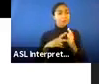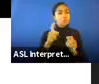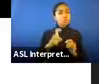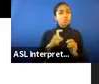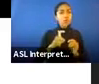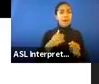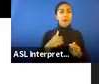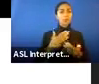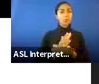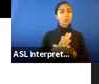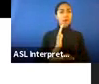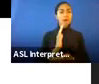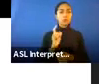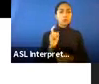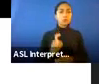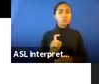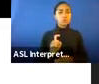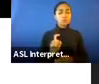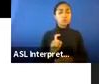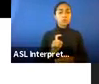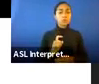And in that context,